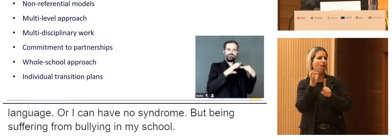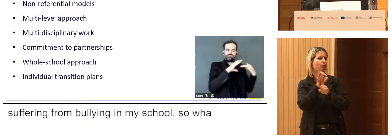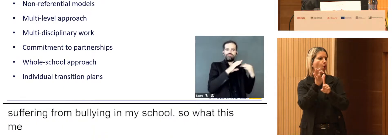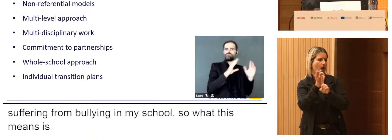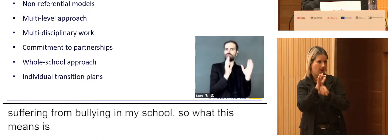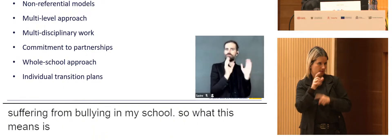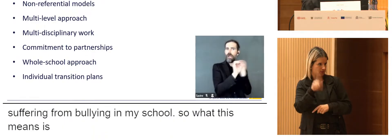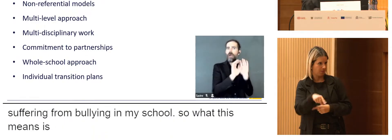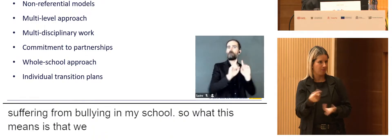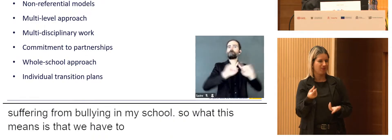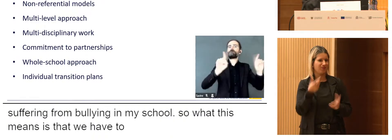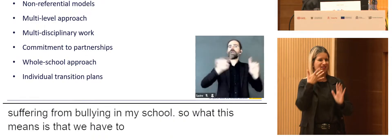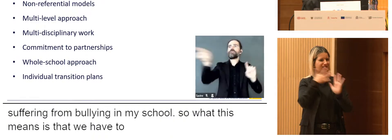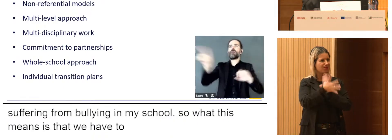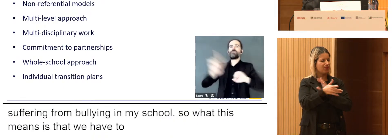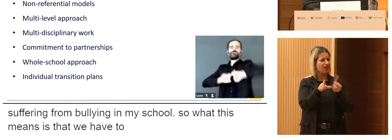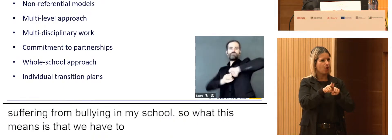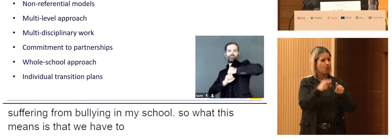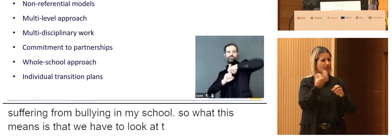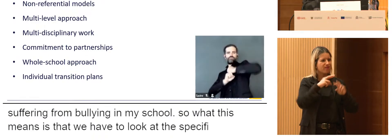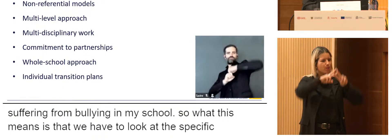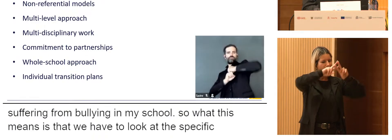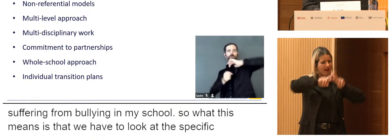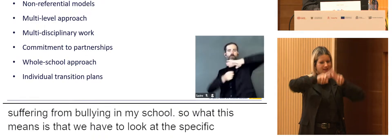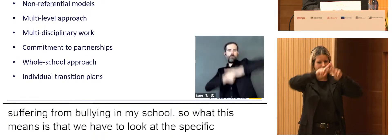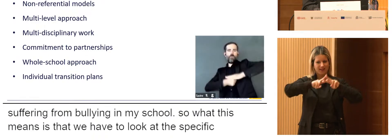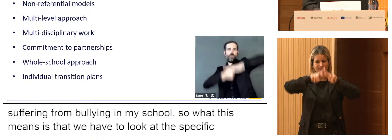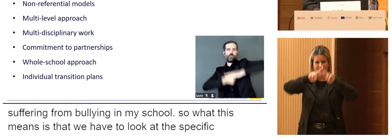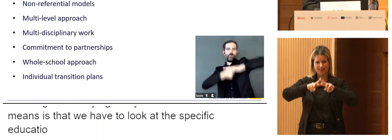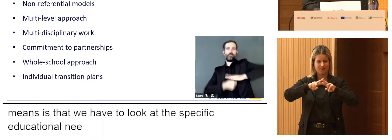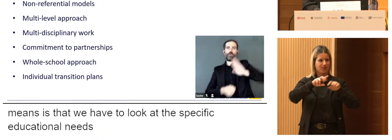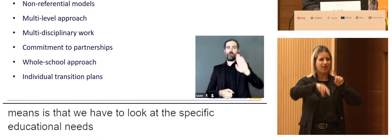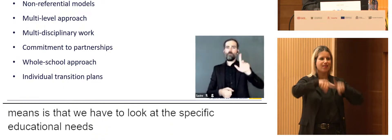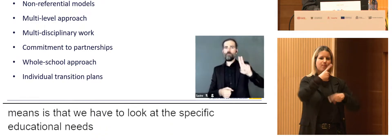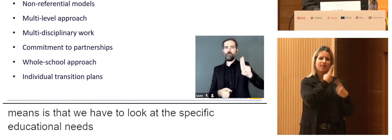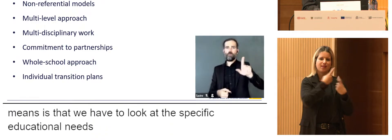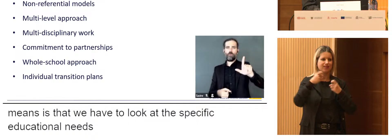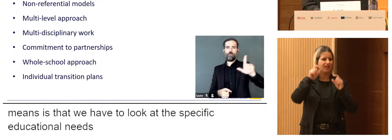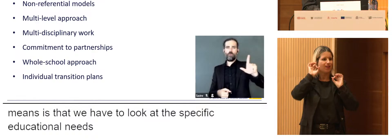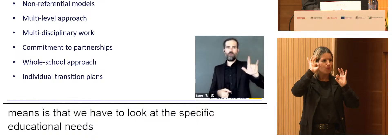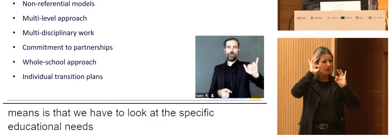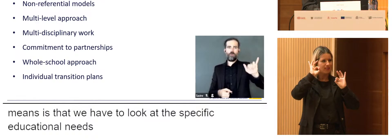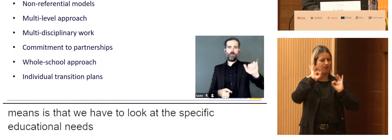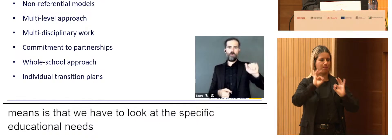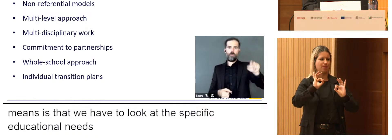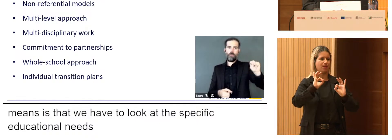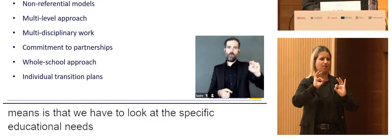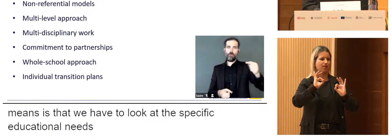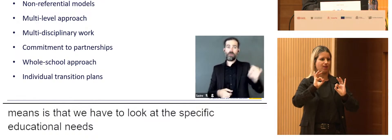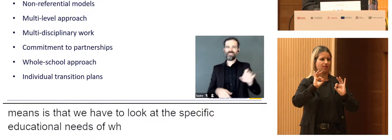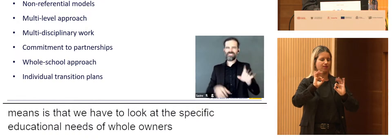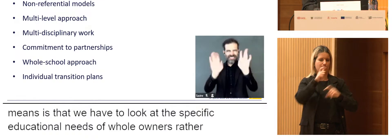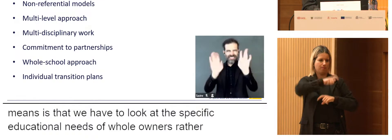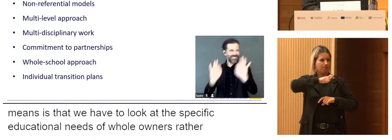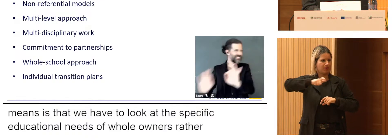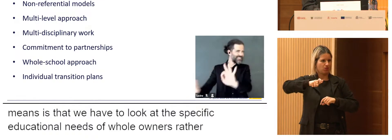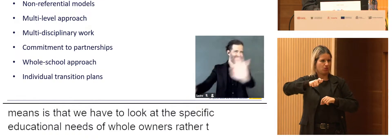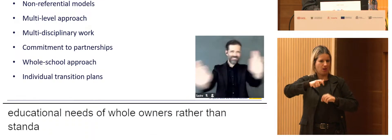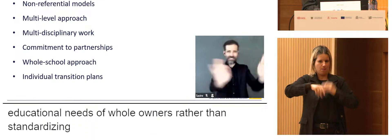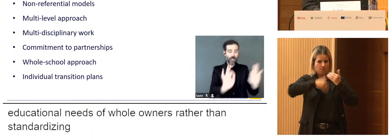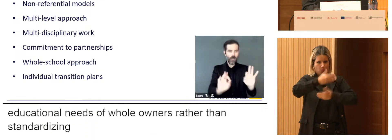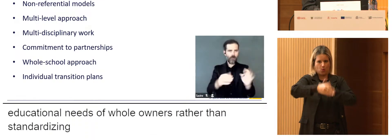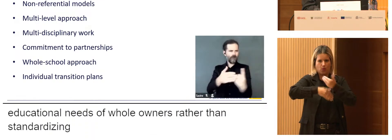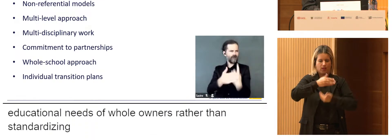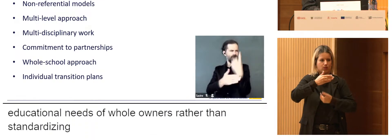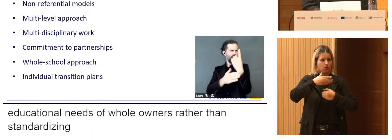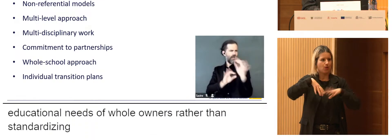we have to look at the specific educational needs of all learners rather than standardizing measures